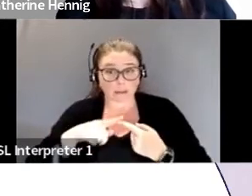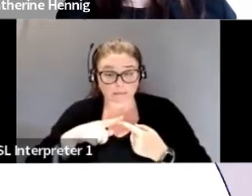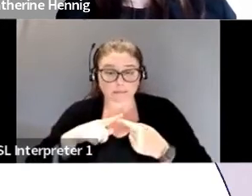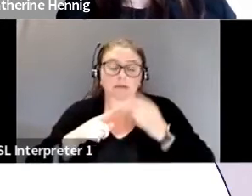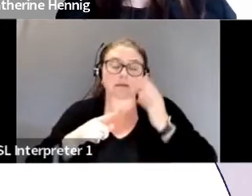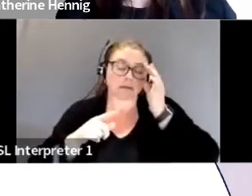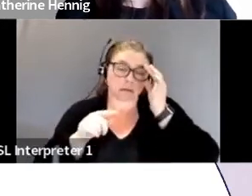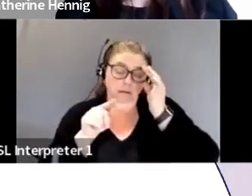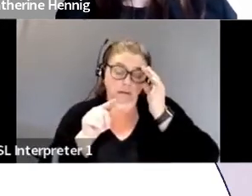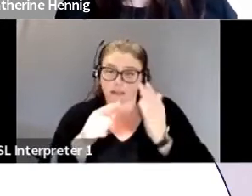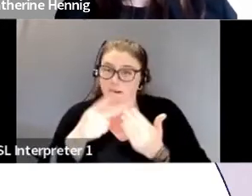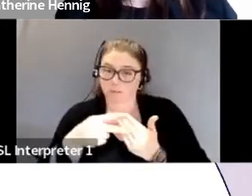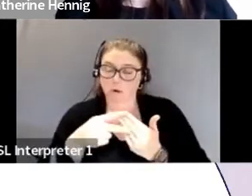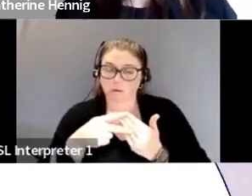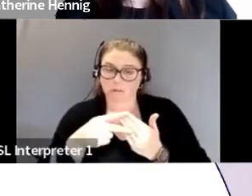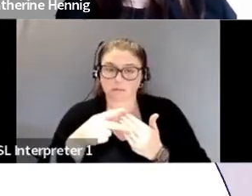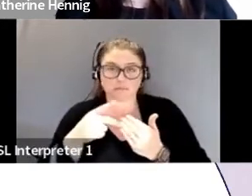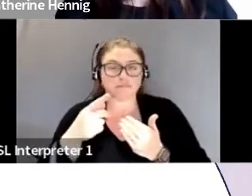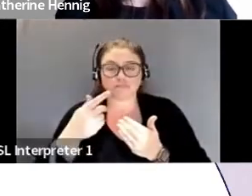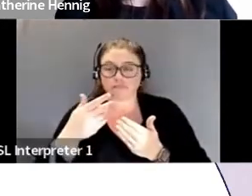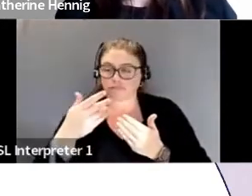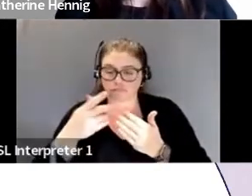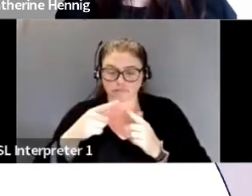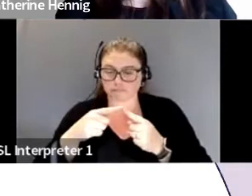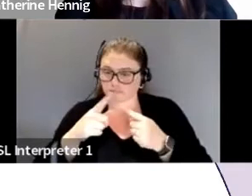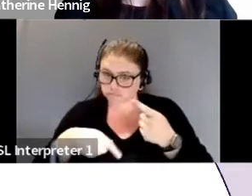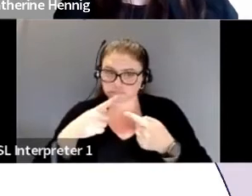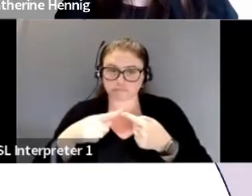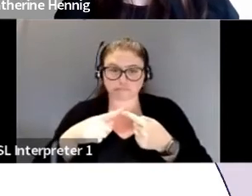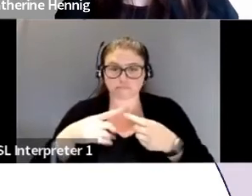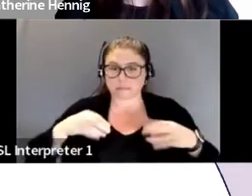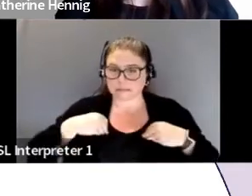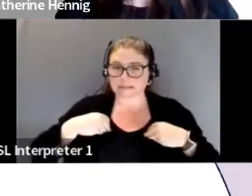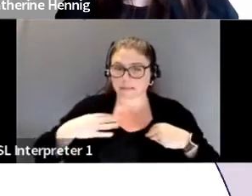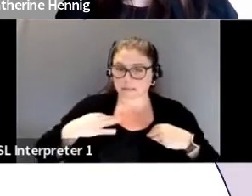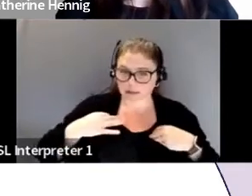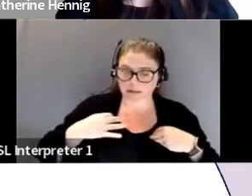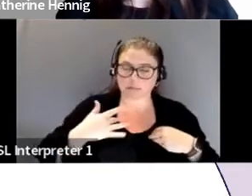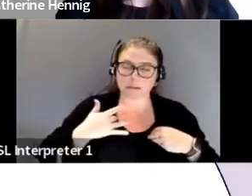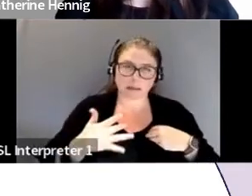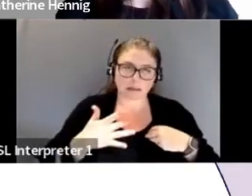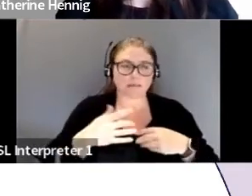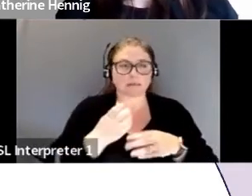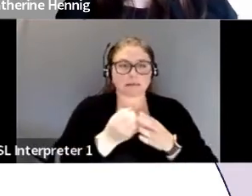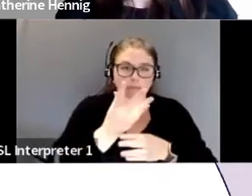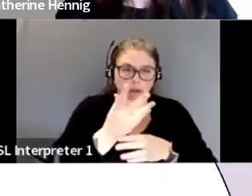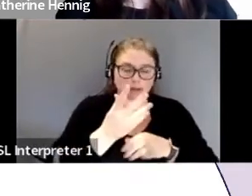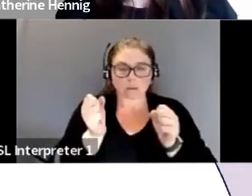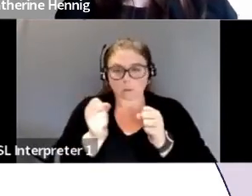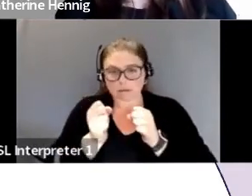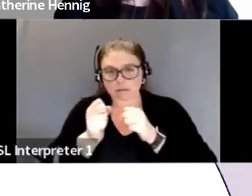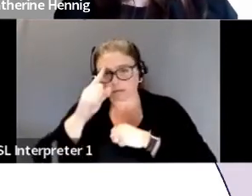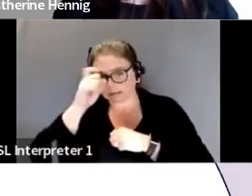does have accept applications on a rolling basis, and typically it's separated by winter, spring, summer, and fall terms.